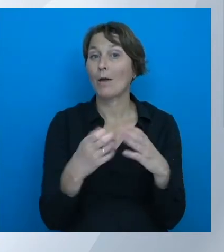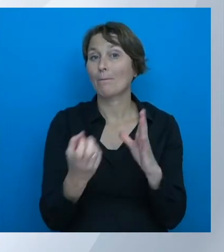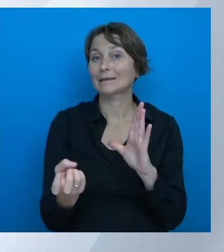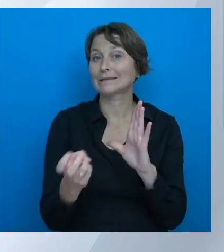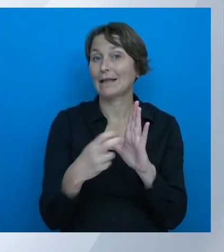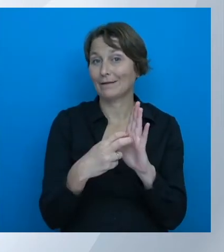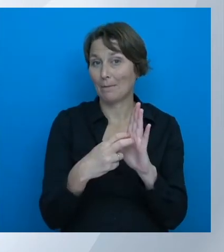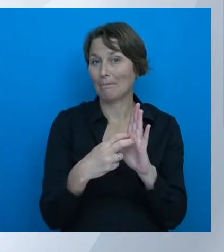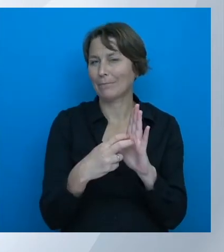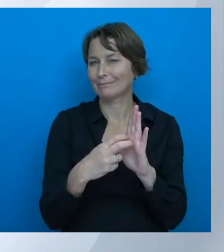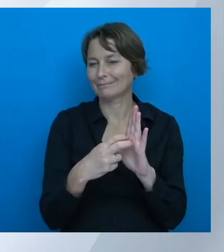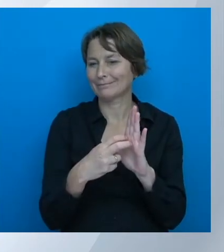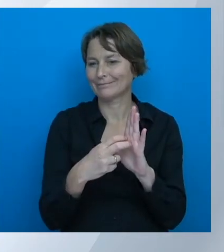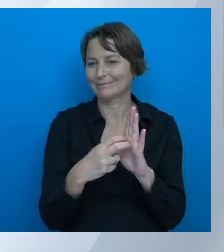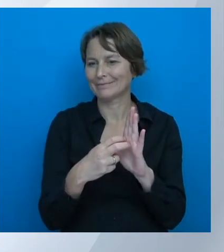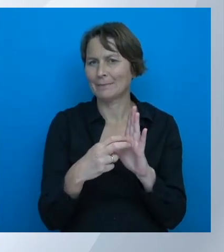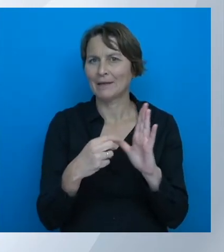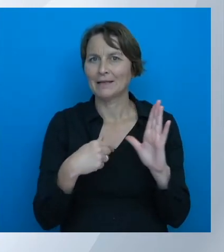I copied the wrong thing.